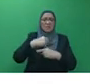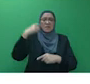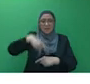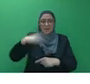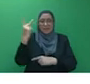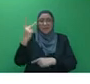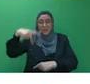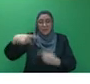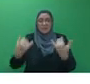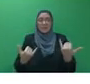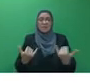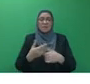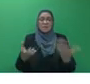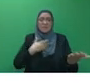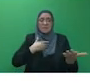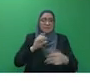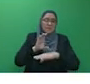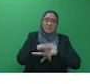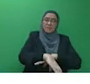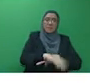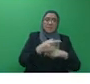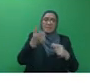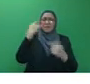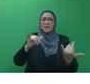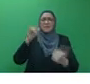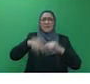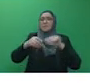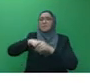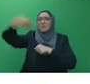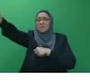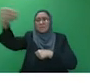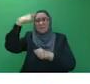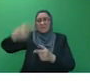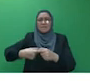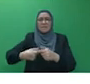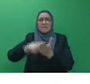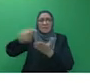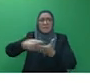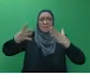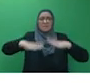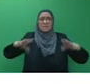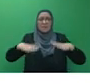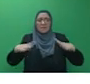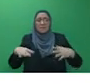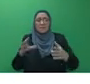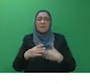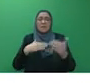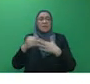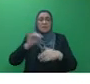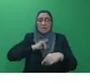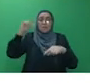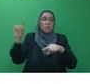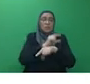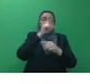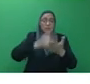can't that a lot more characters that i have that i've had to put on hold because i can't go and get the costumes so